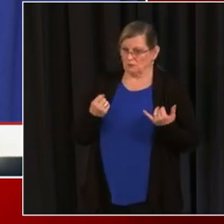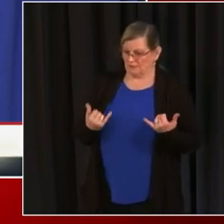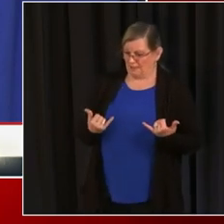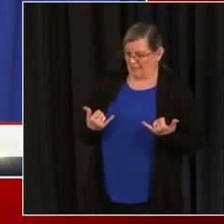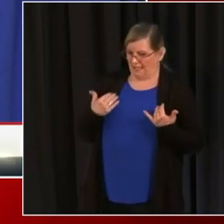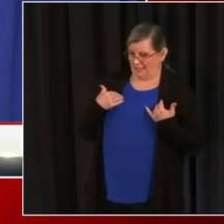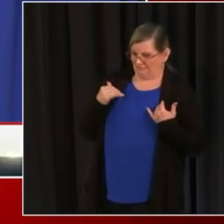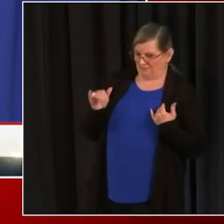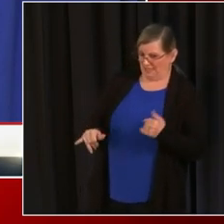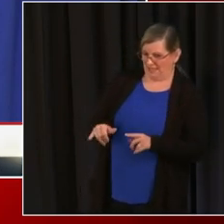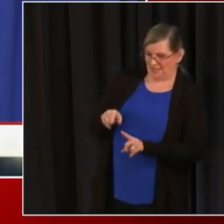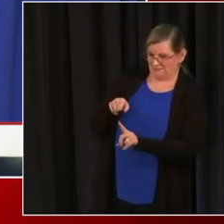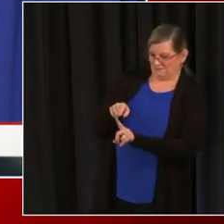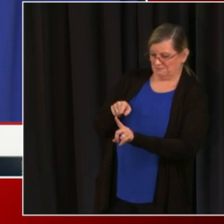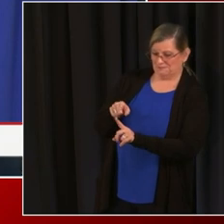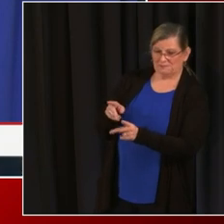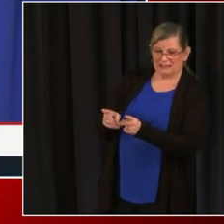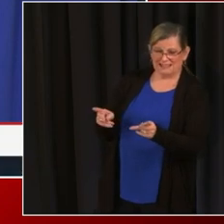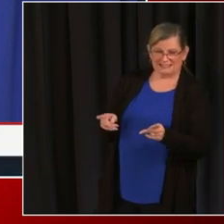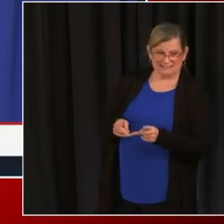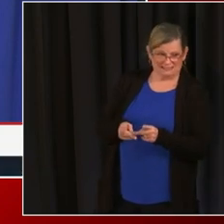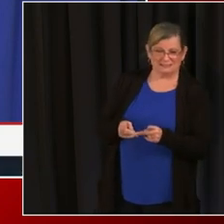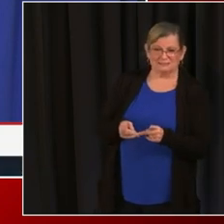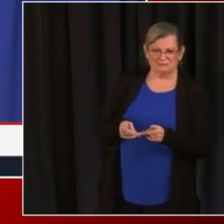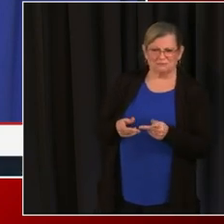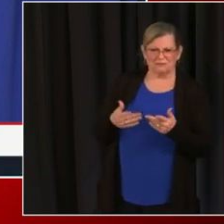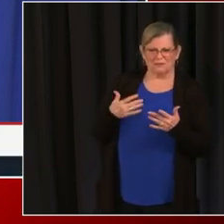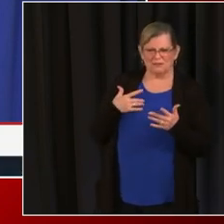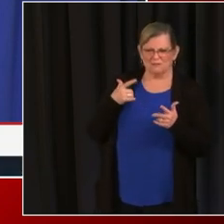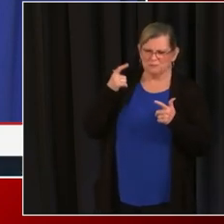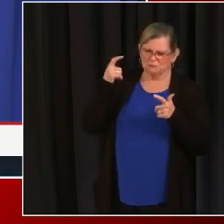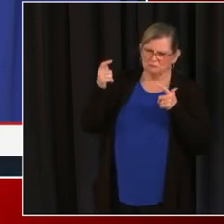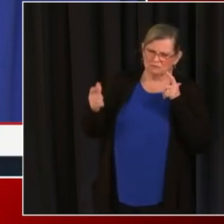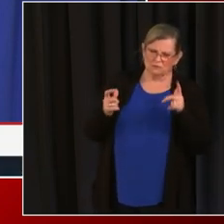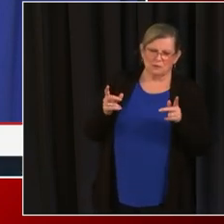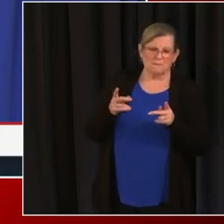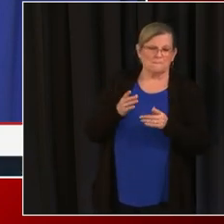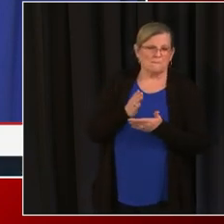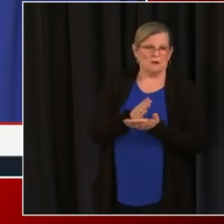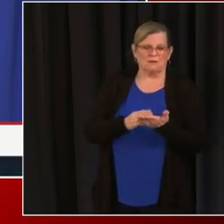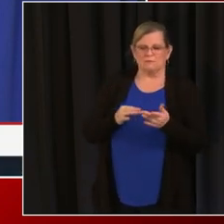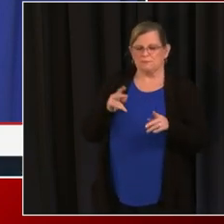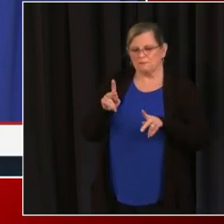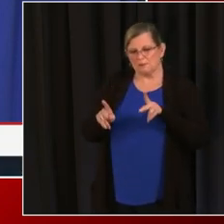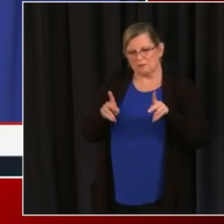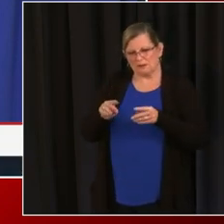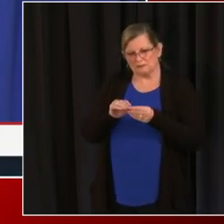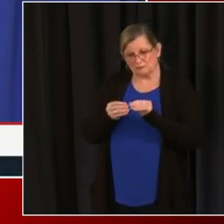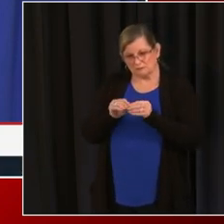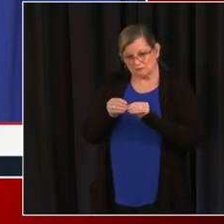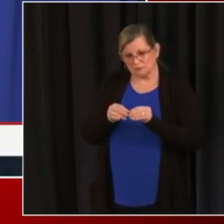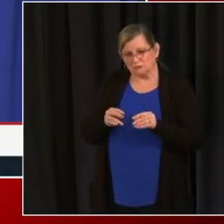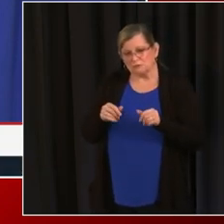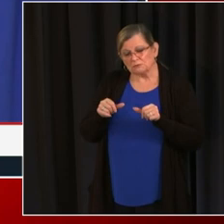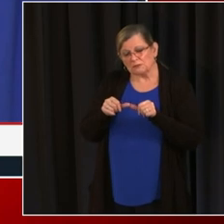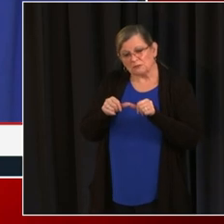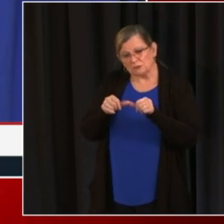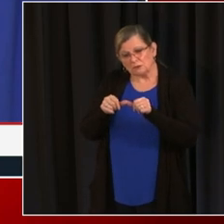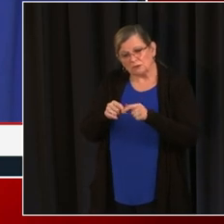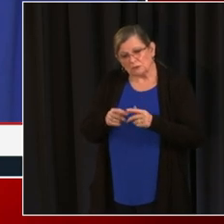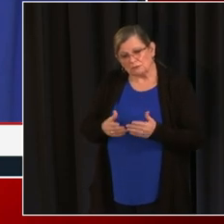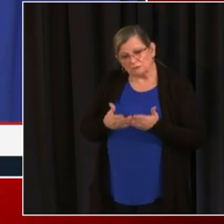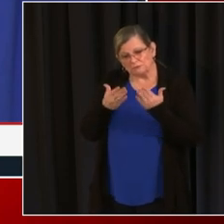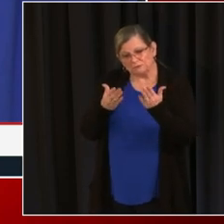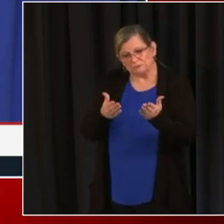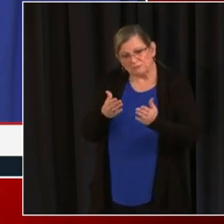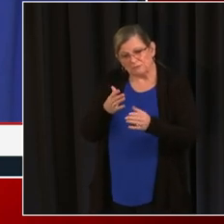have that place where we have a huge proportion of our population that is vaccinated, we will continue to recommend testing as a